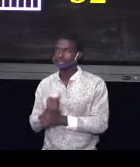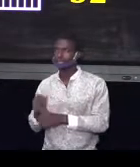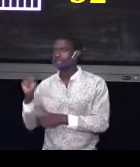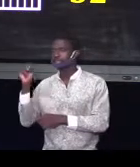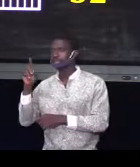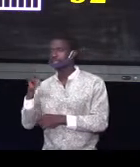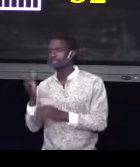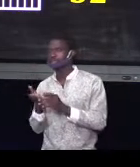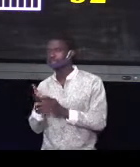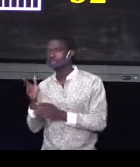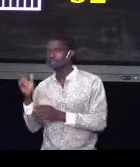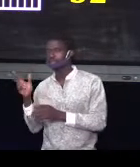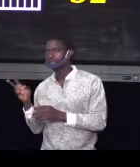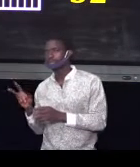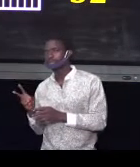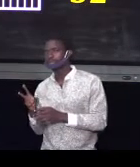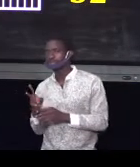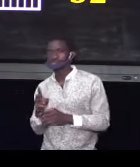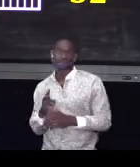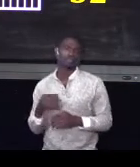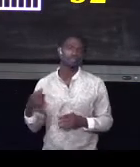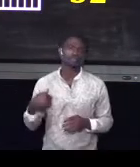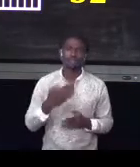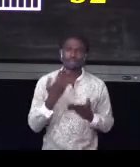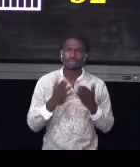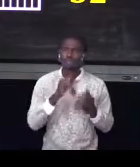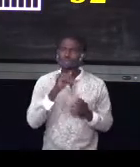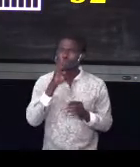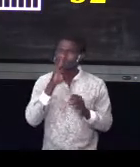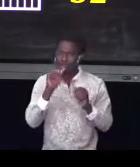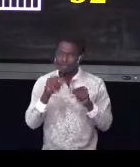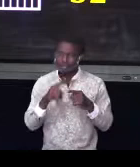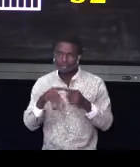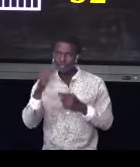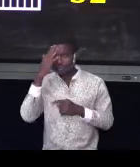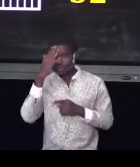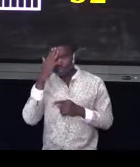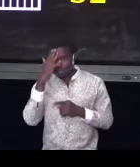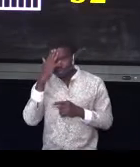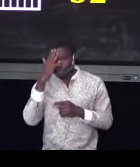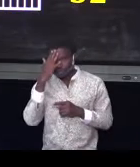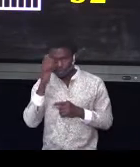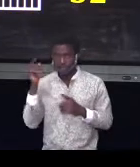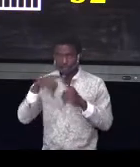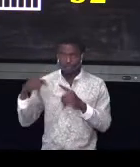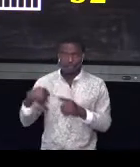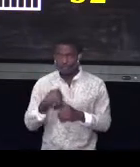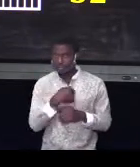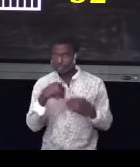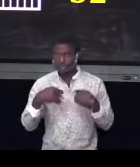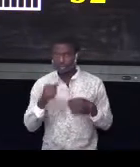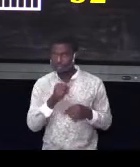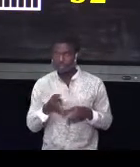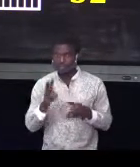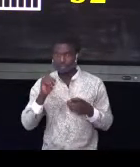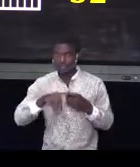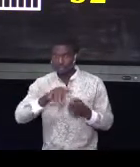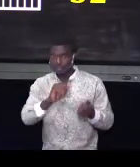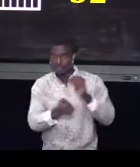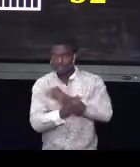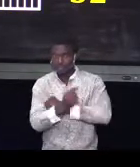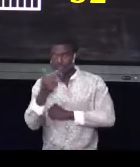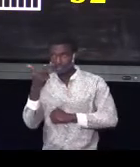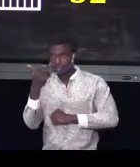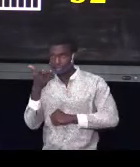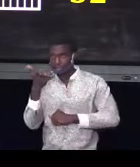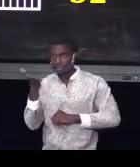the surface of it, we might not be able to know. Unless, of course, if we have a way of converting 3 over 8 to